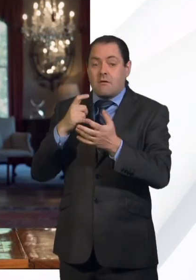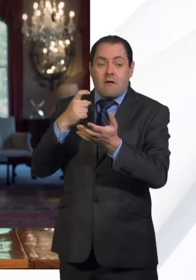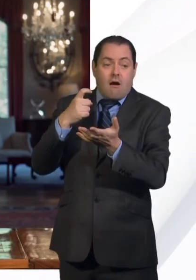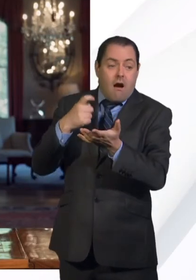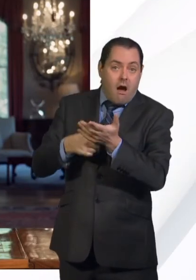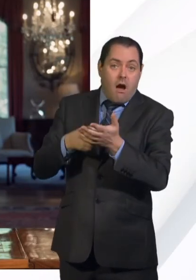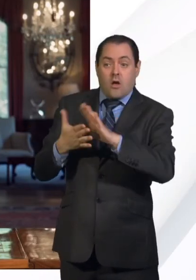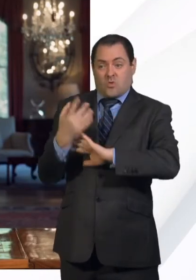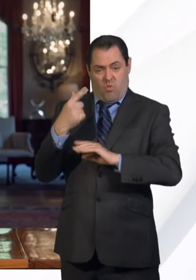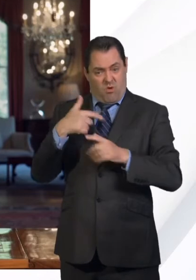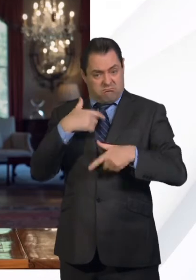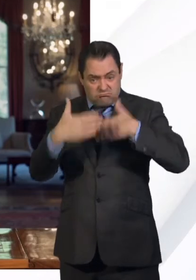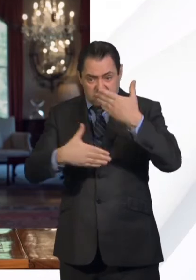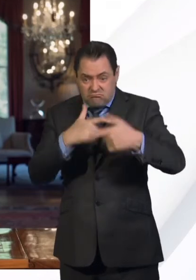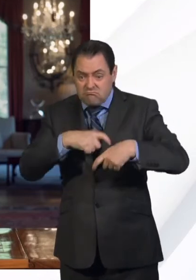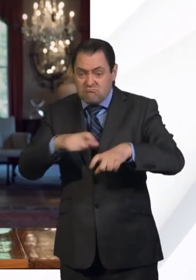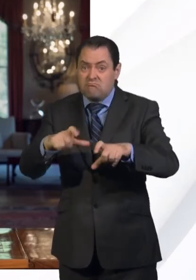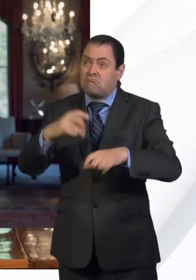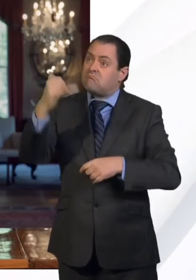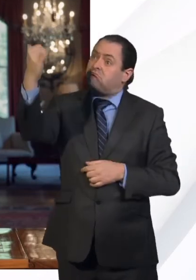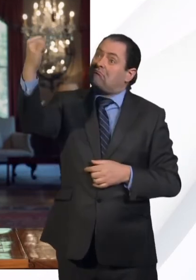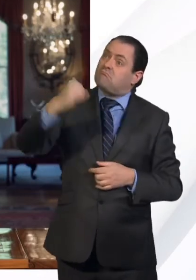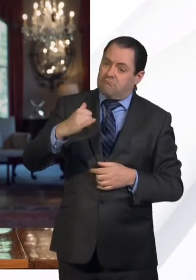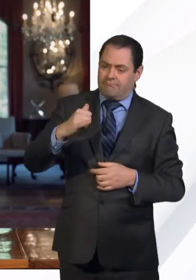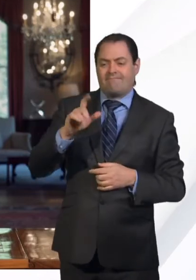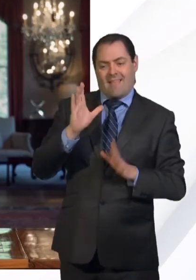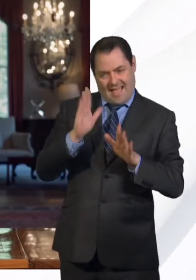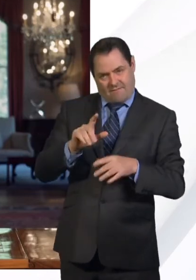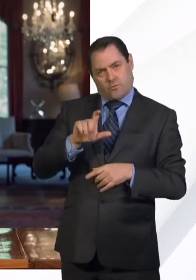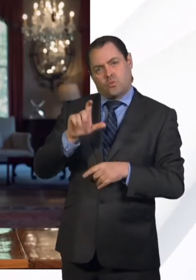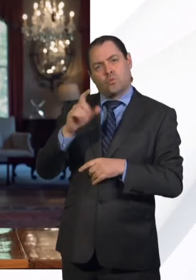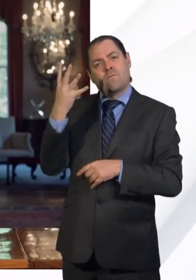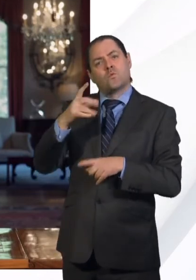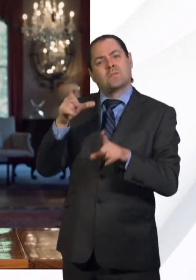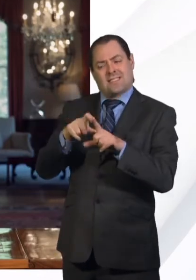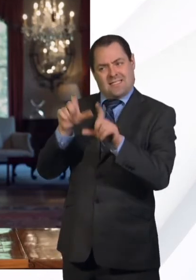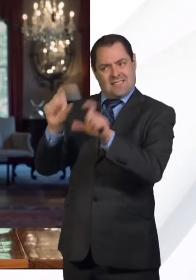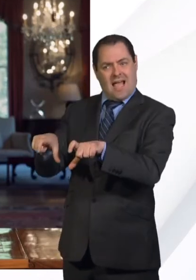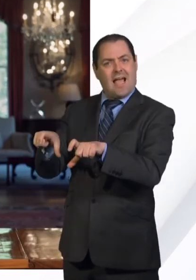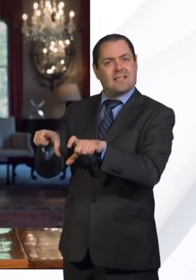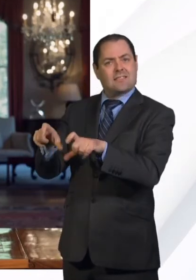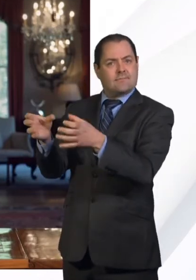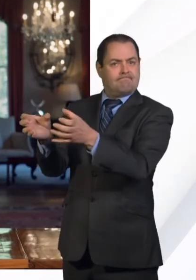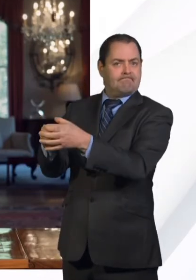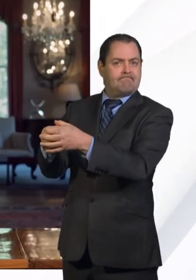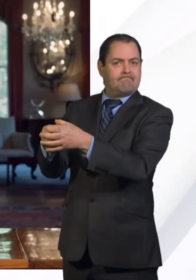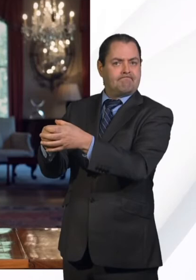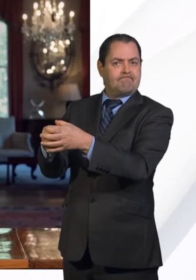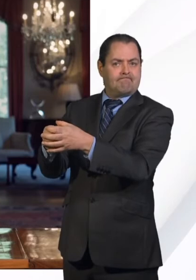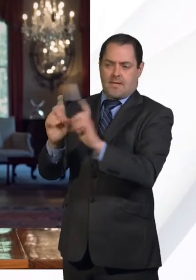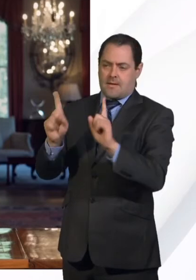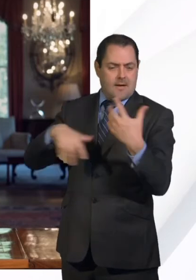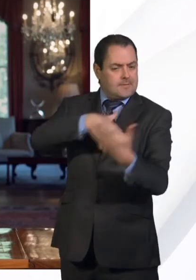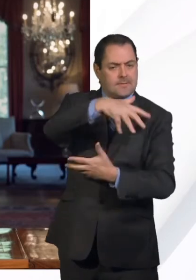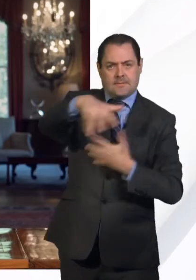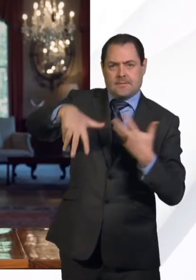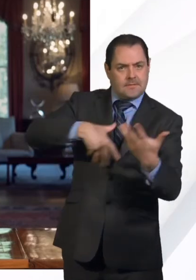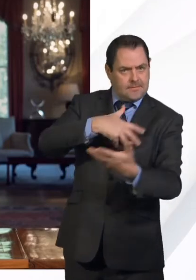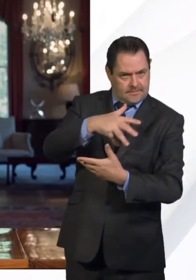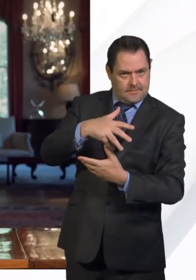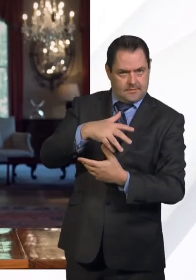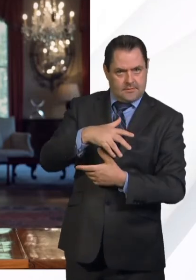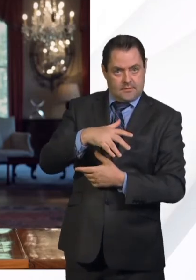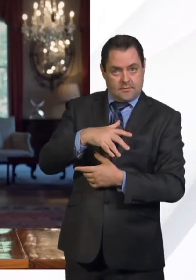people coming into this country by air. And it's because of your efforts to get the R down and the number of infections down